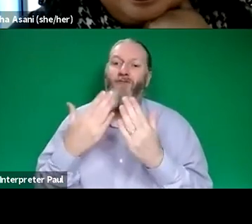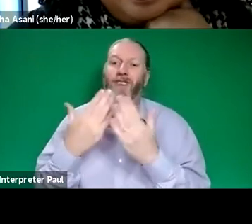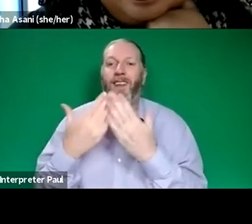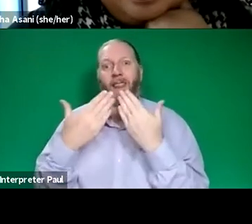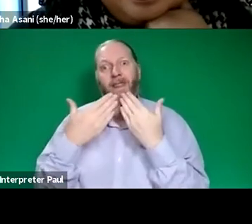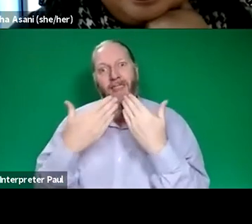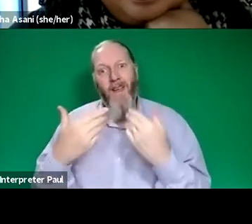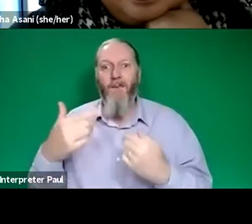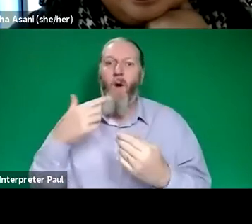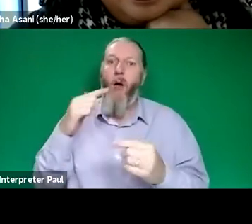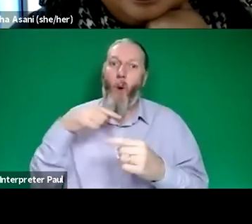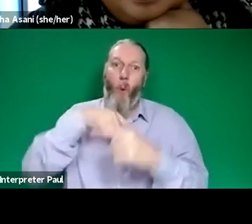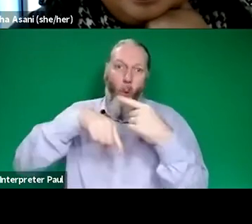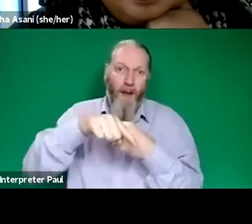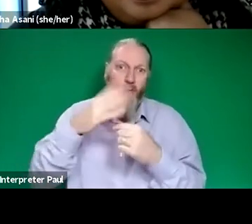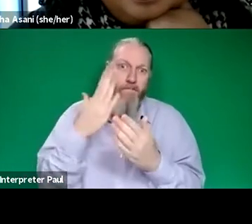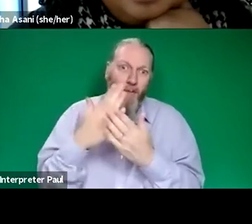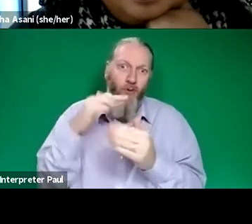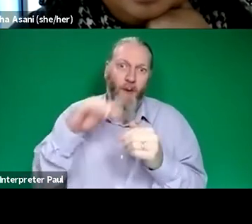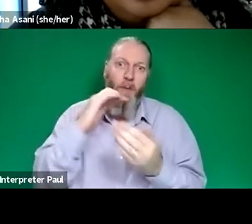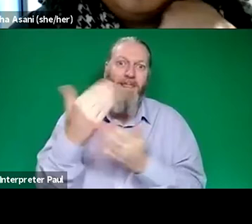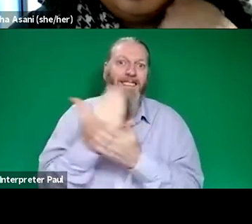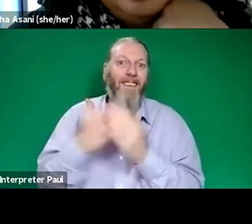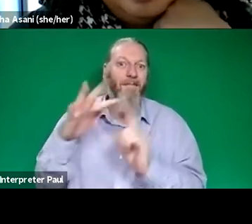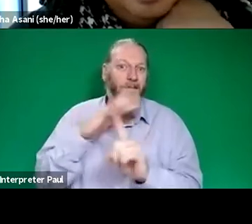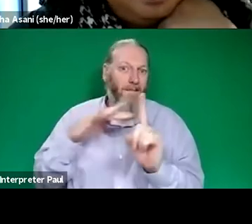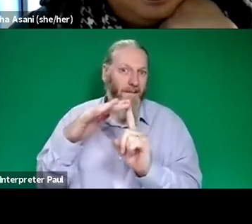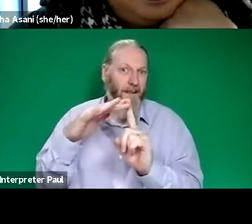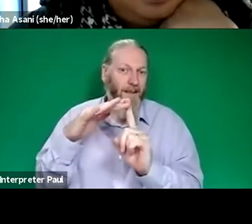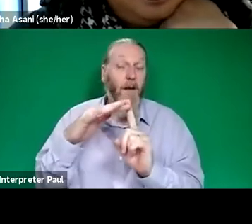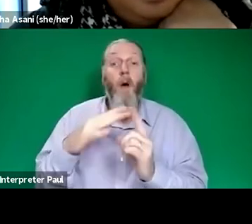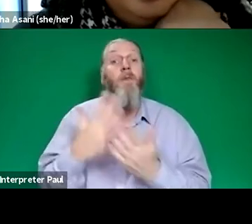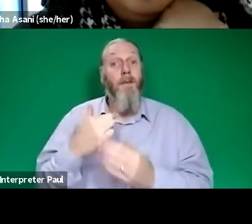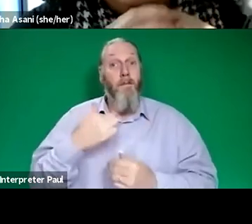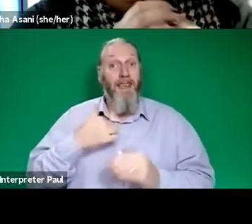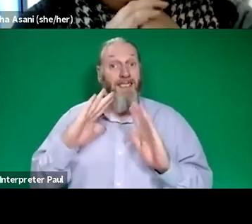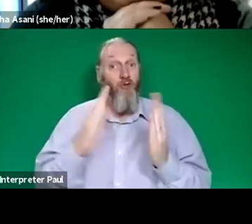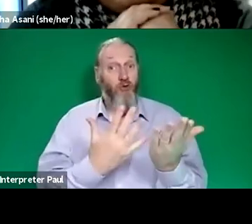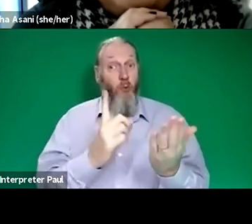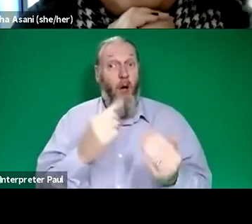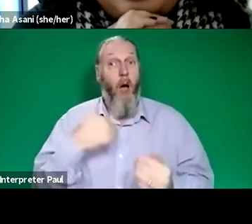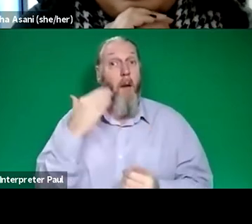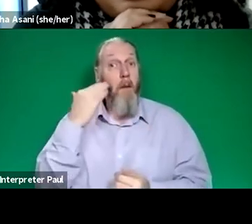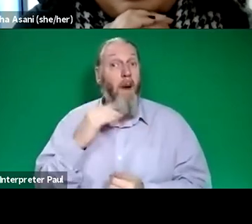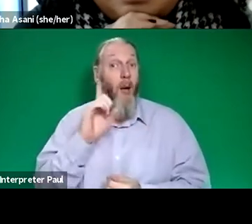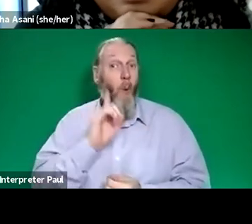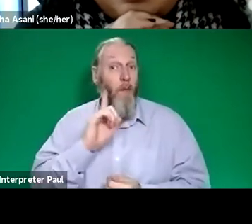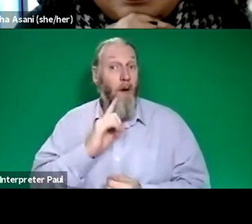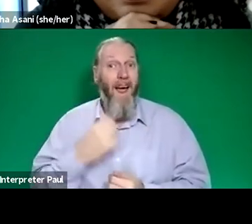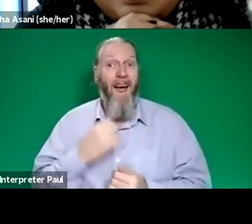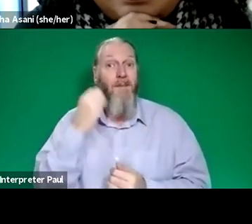else in this space in safety. So just to introduce myself, first of all, I'm a Black woman. I've got long black